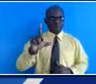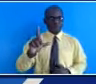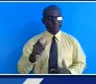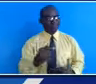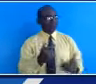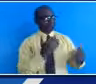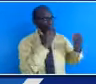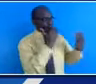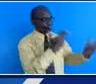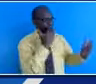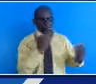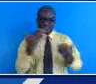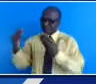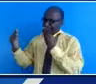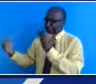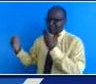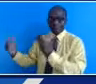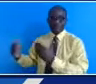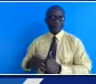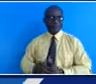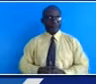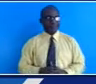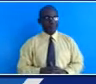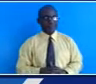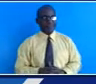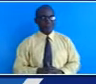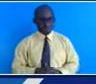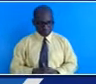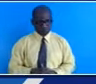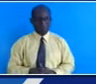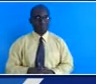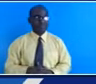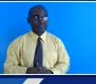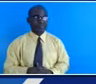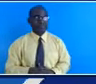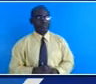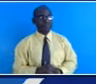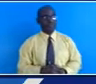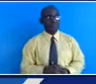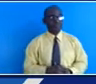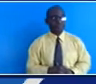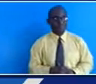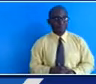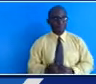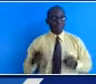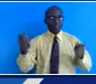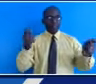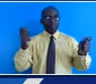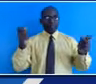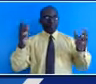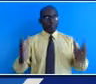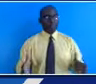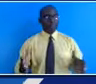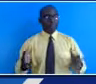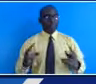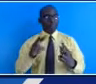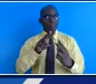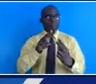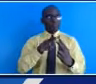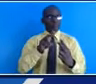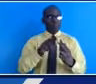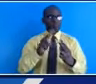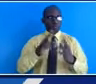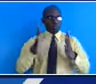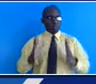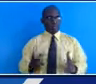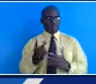Next, we have a managing partner for the Rarebit Restaurant, Scott Broccoli. I'm sure he's heard more than once, when your last name is